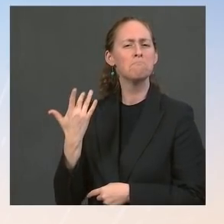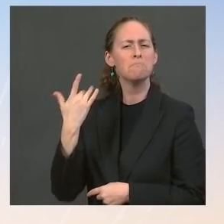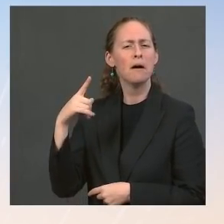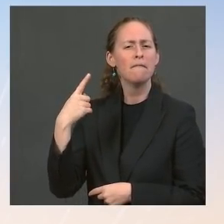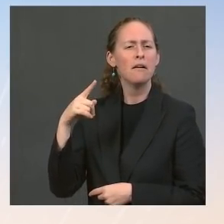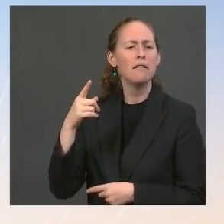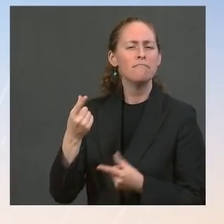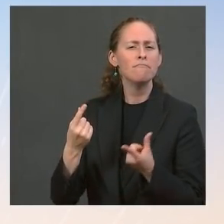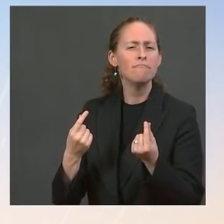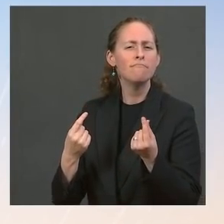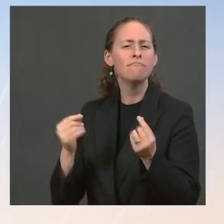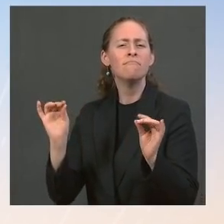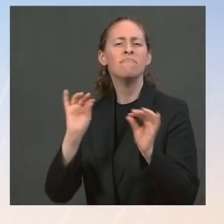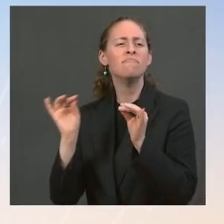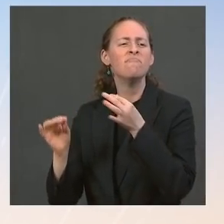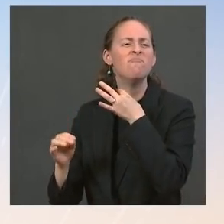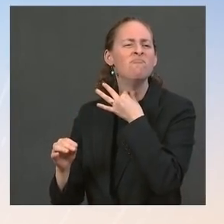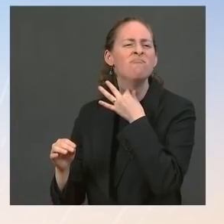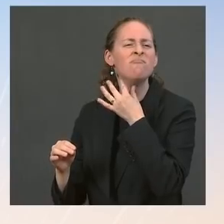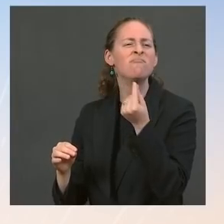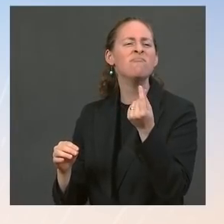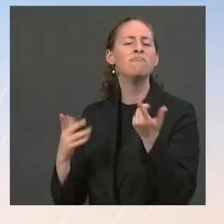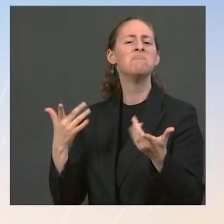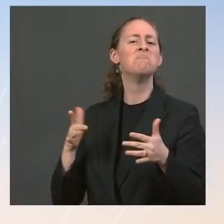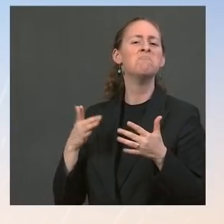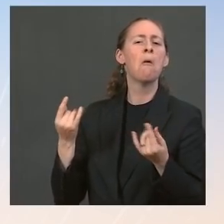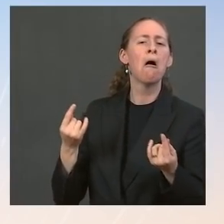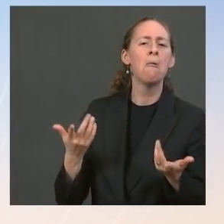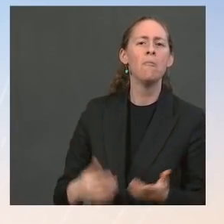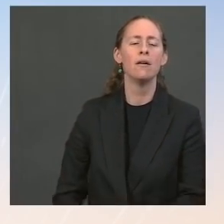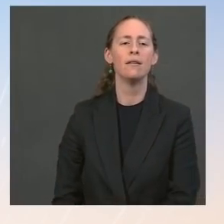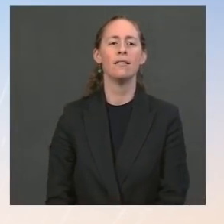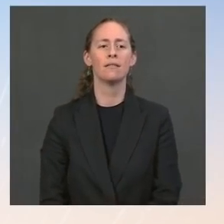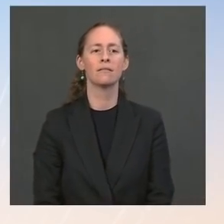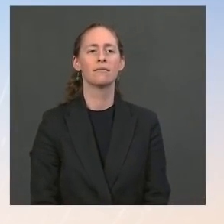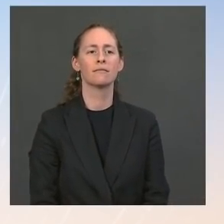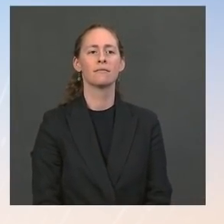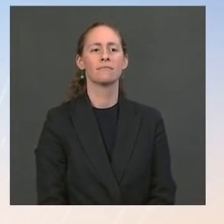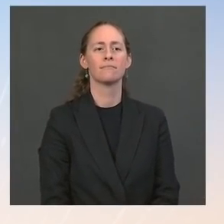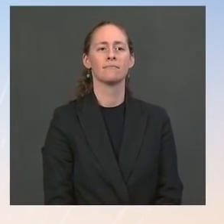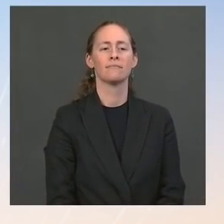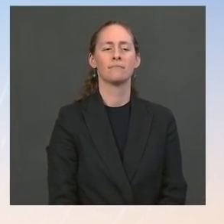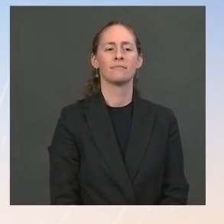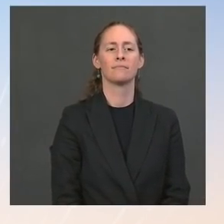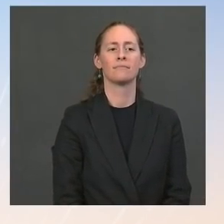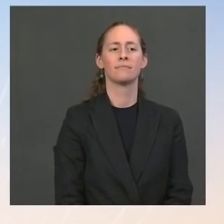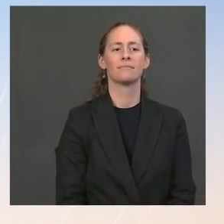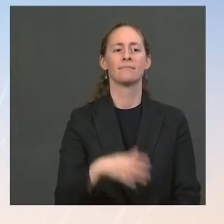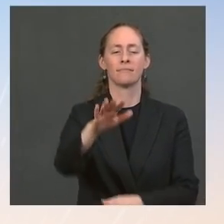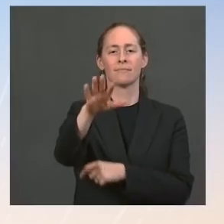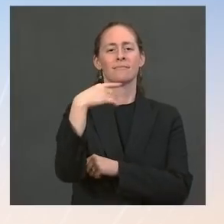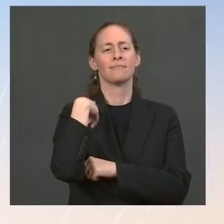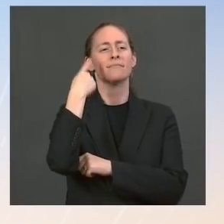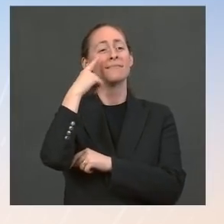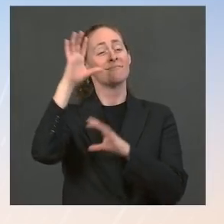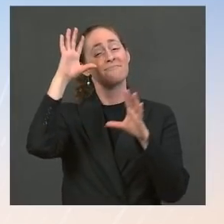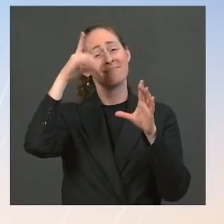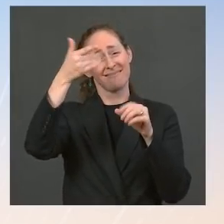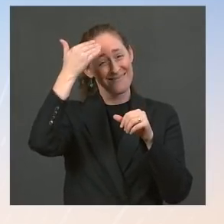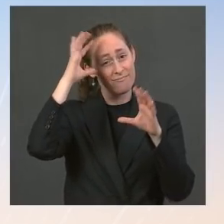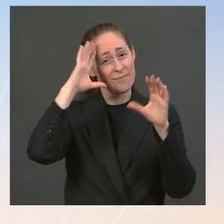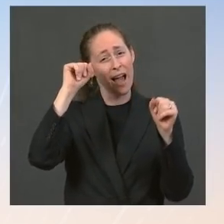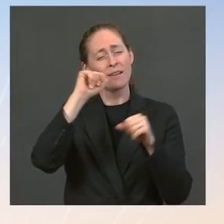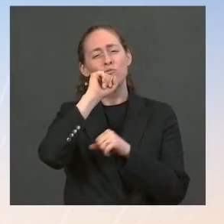interaction like, the tone of those conversations? I think you're undervaluing his baseball prowess and history, which he was honored for last